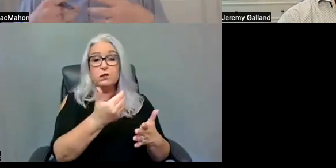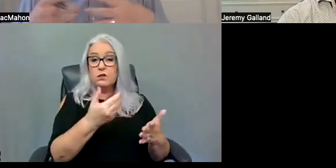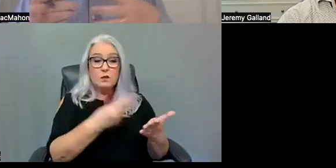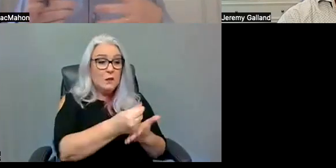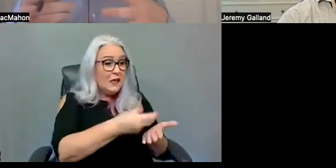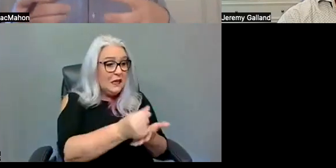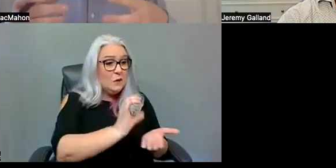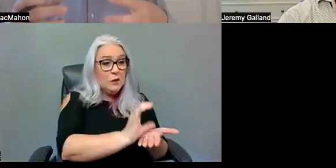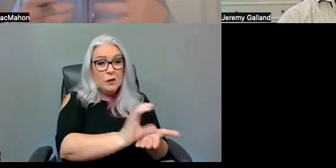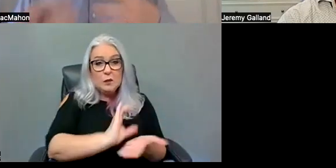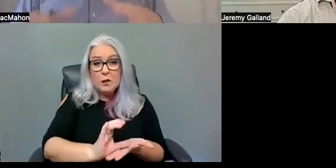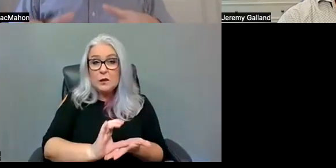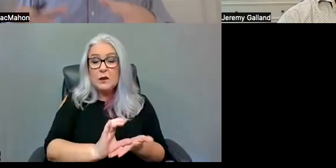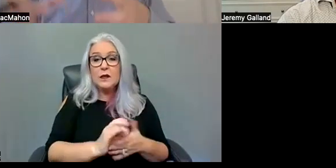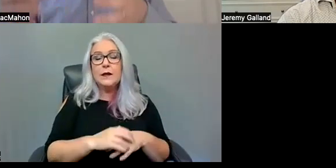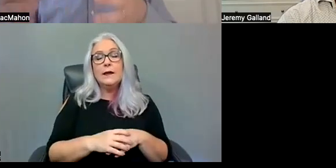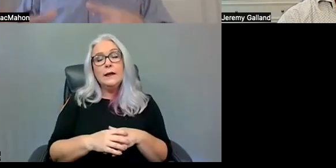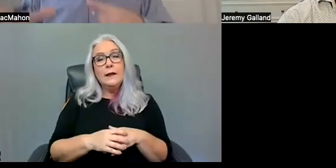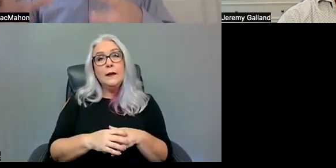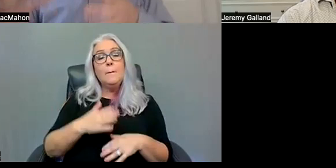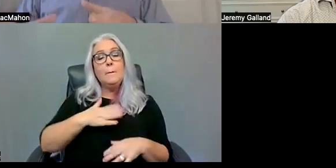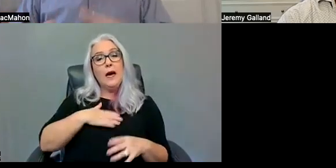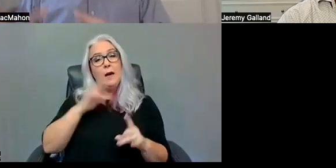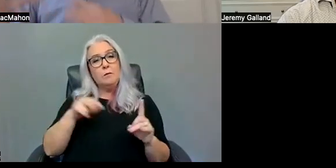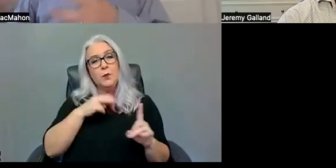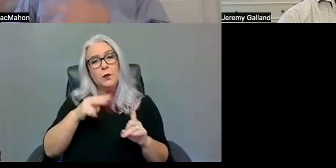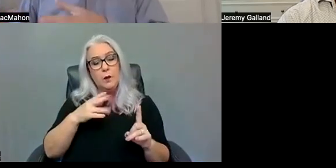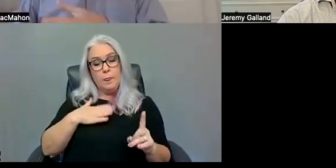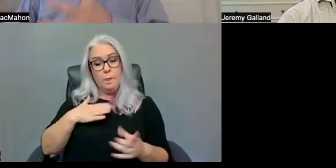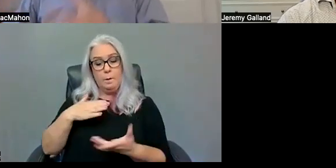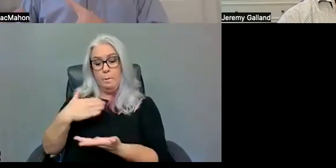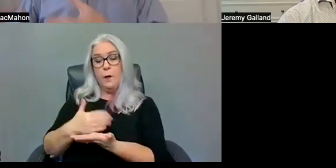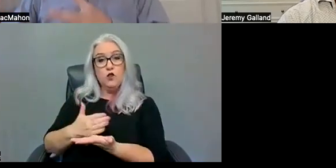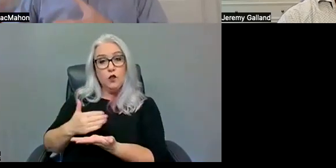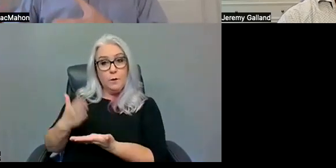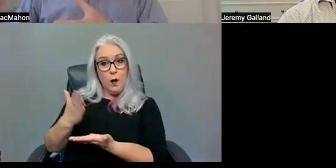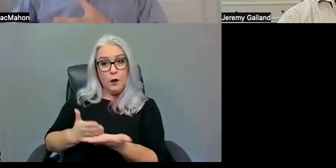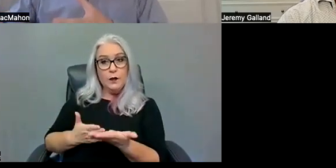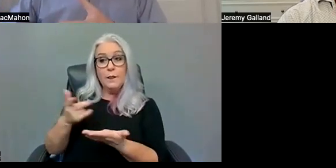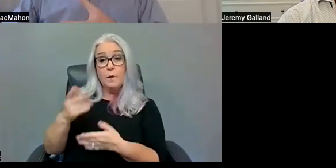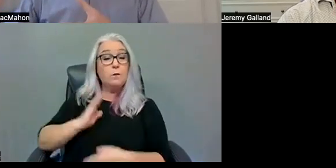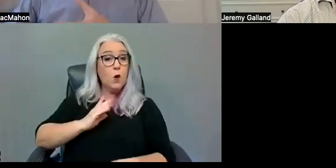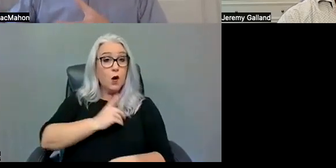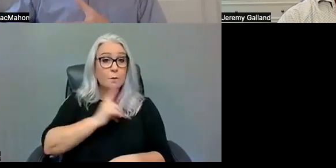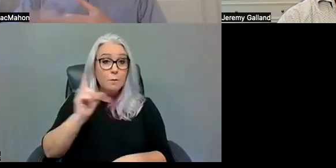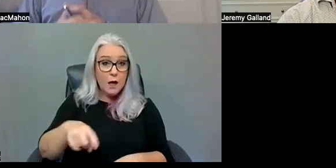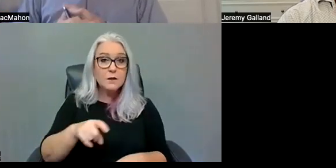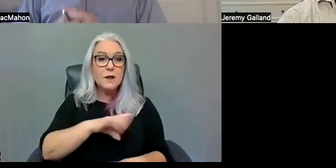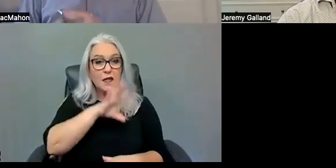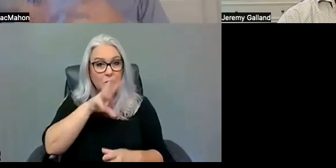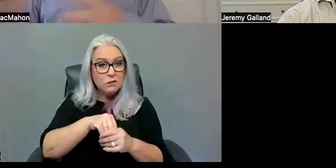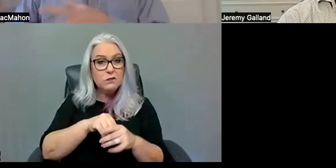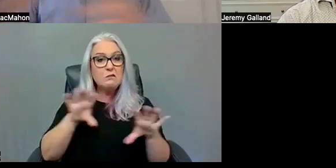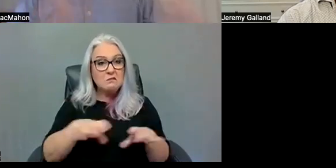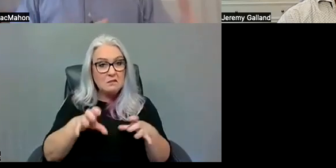so my view is that the budget side of things, the board obviously has to play a very active and a very strong role